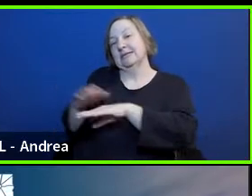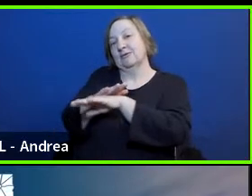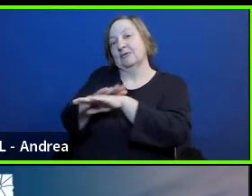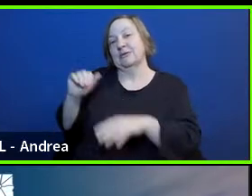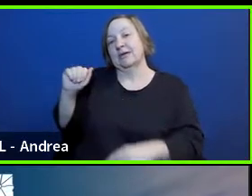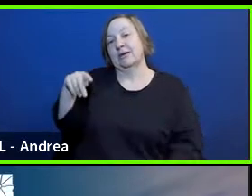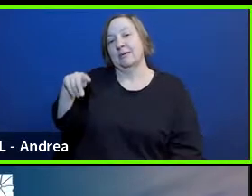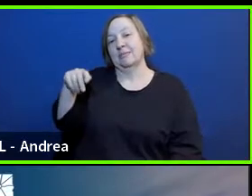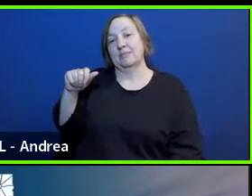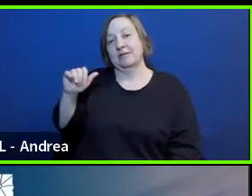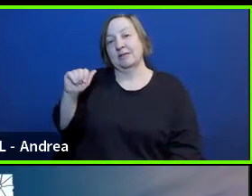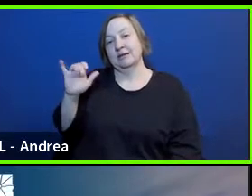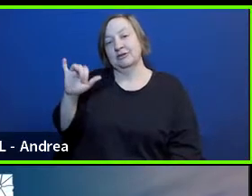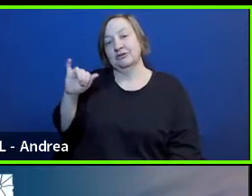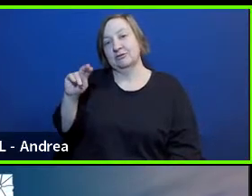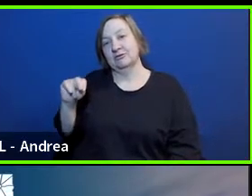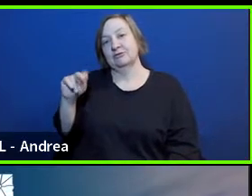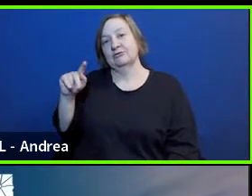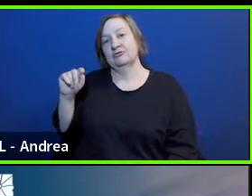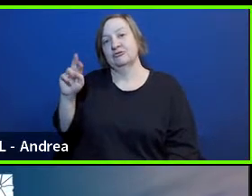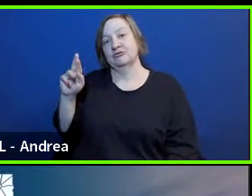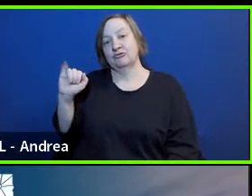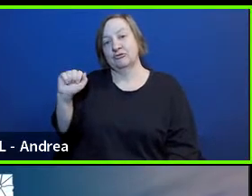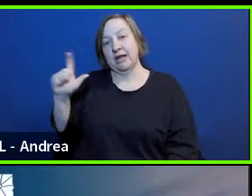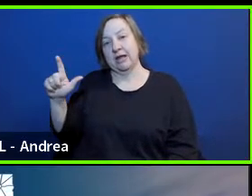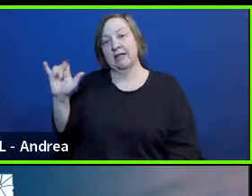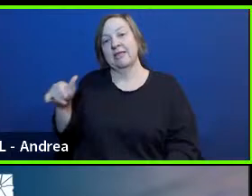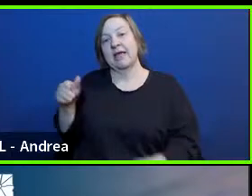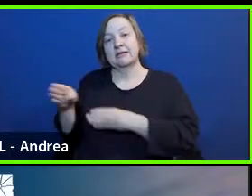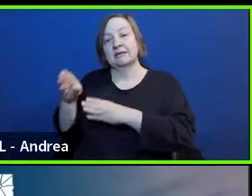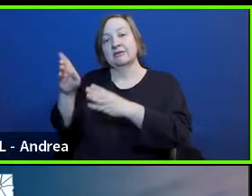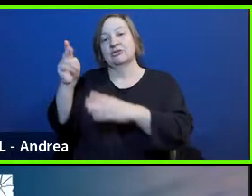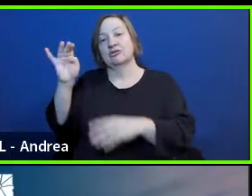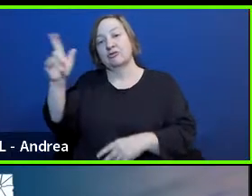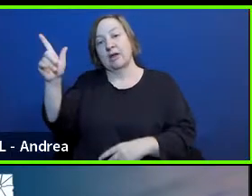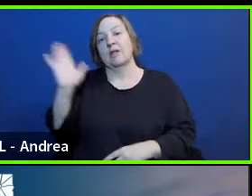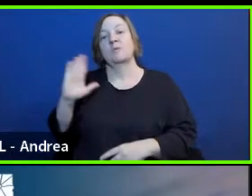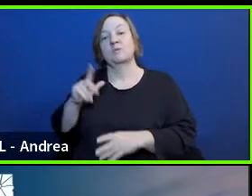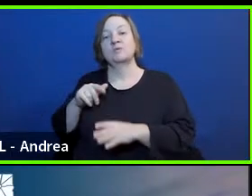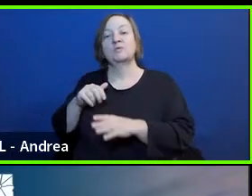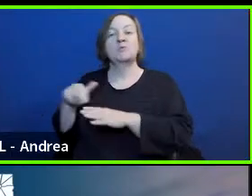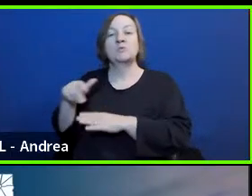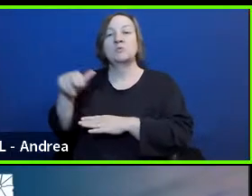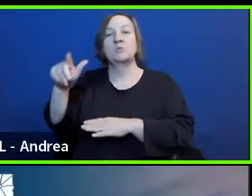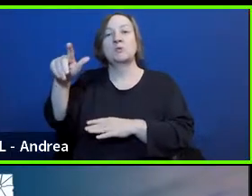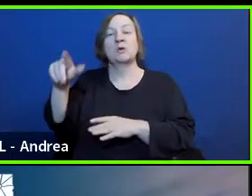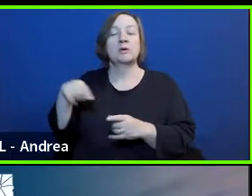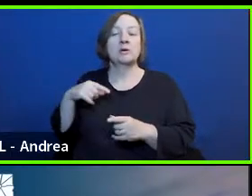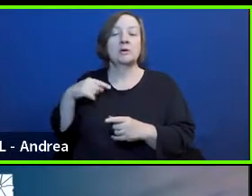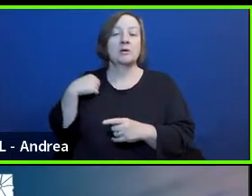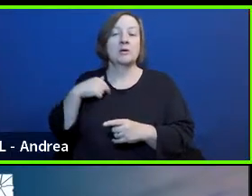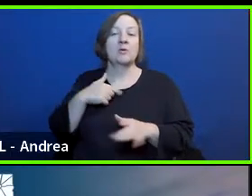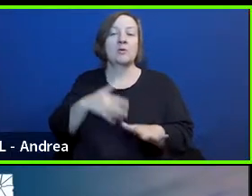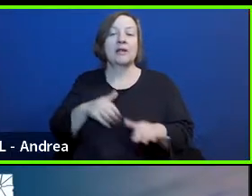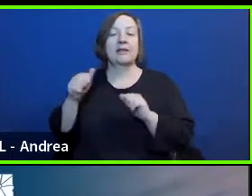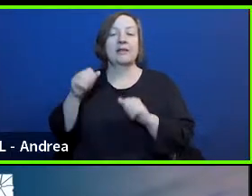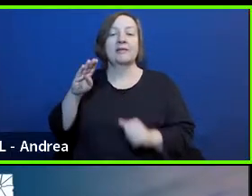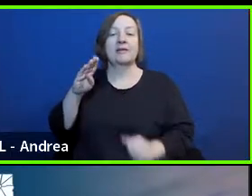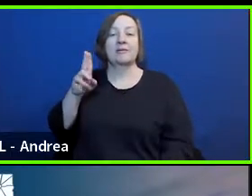Appalachian Trail. That's a trail we used to follow when we would leave Buffalo, New